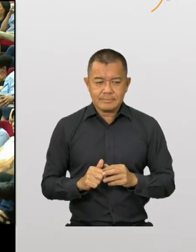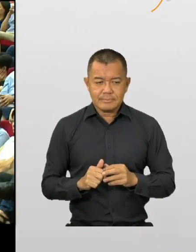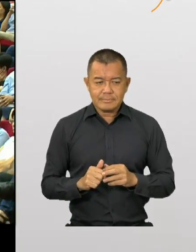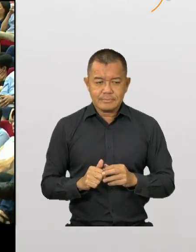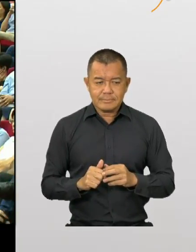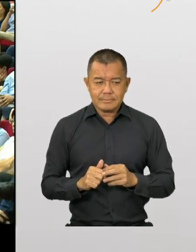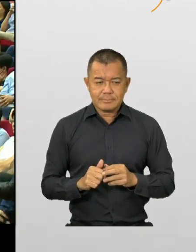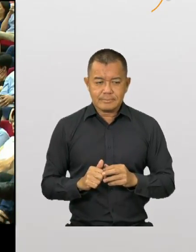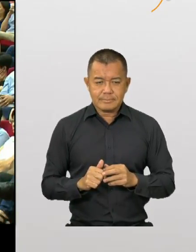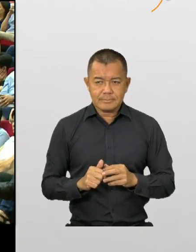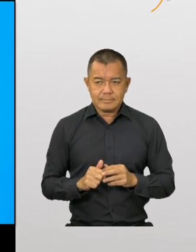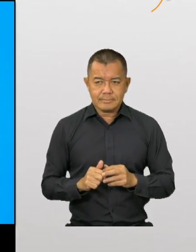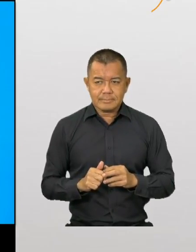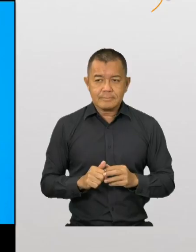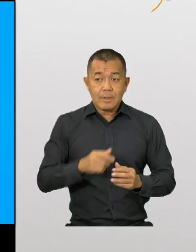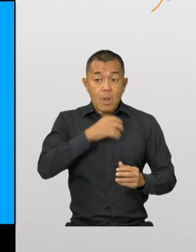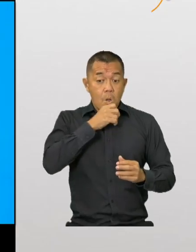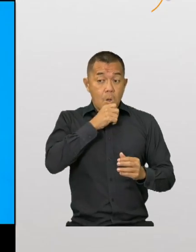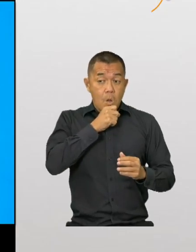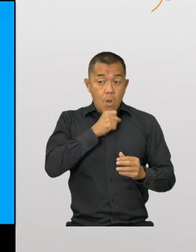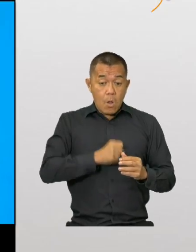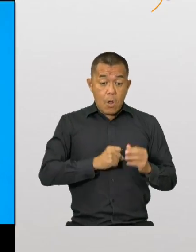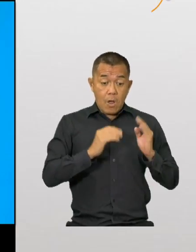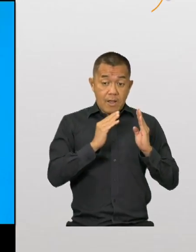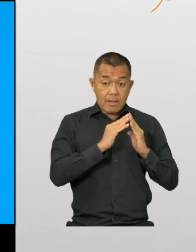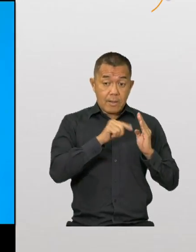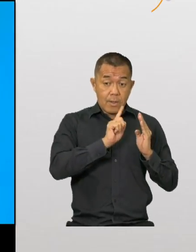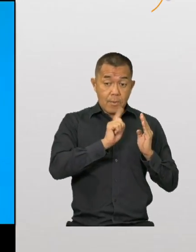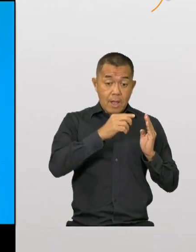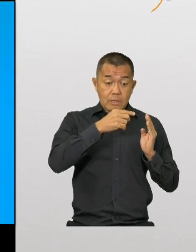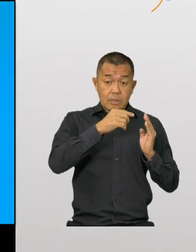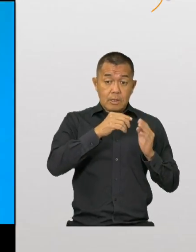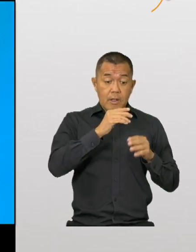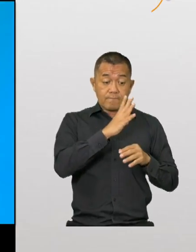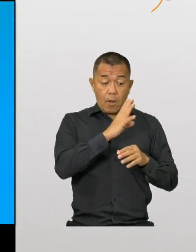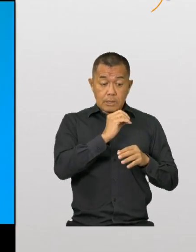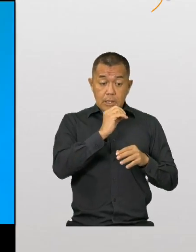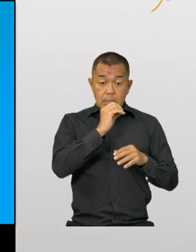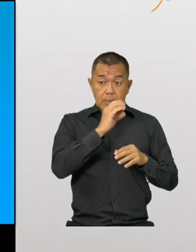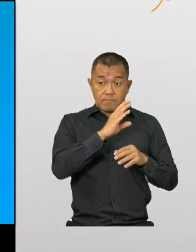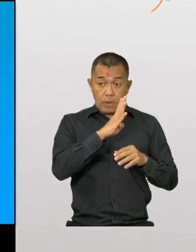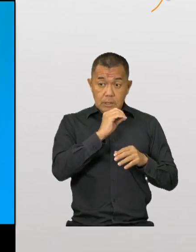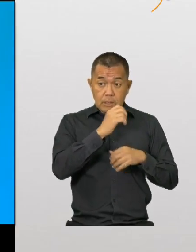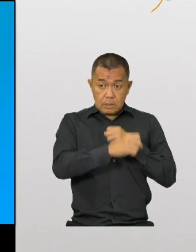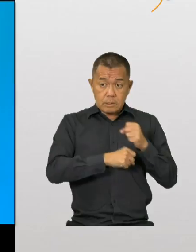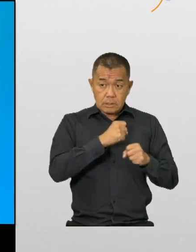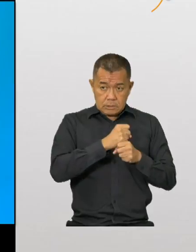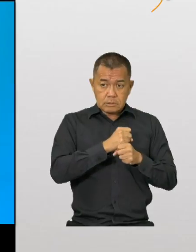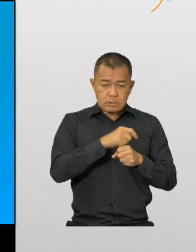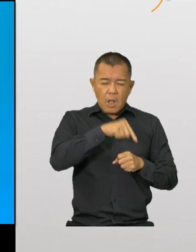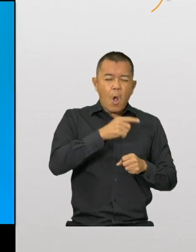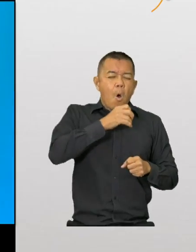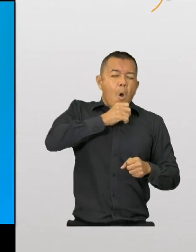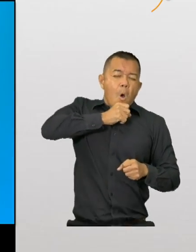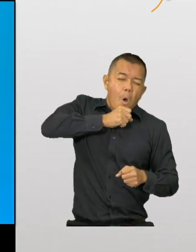The oldest flats in Ang Mo Kio are now about 40 years old. Sometimes residents ask what will happen to their flat